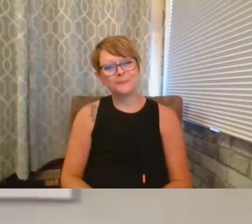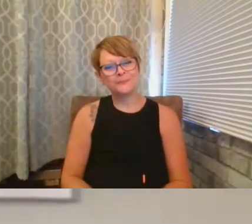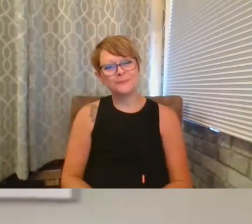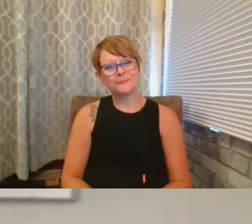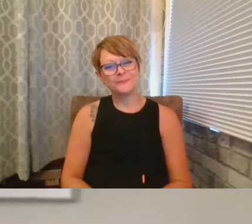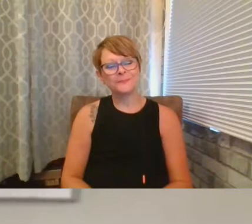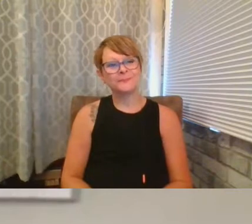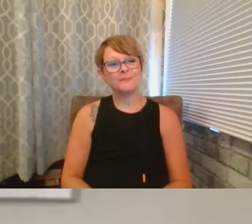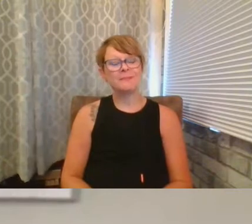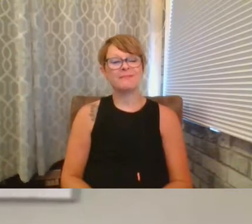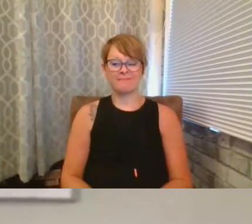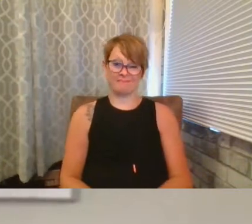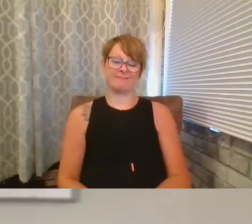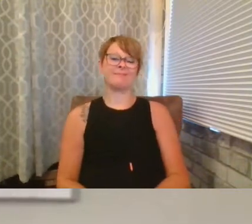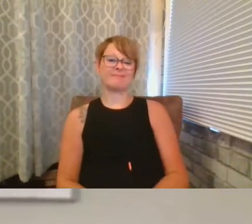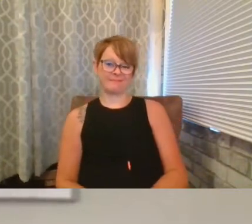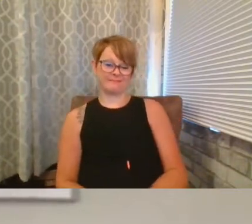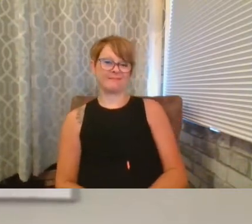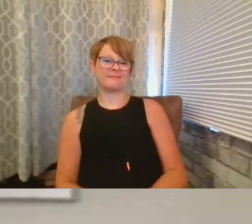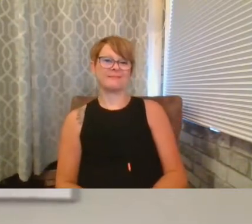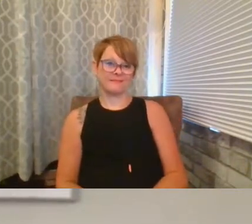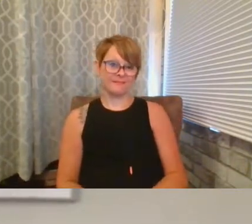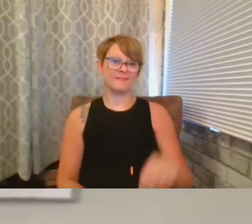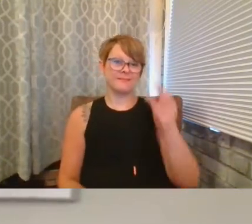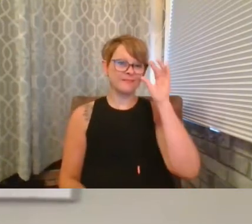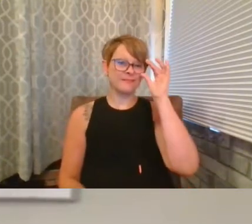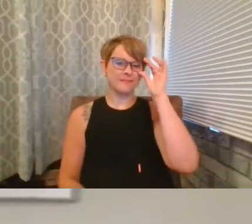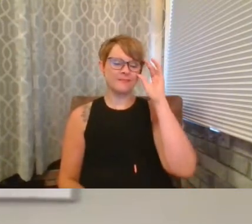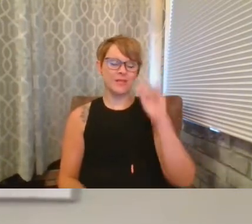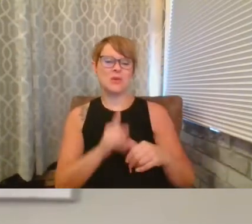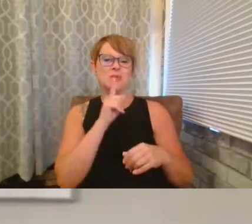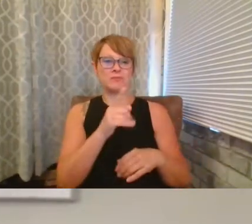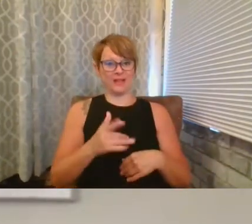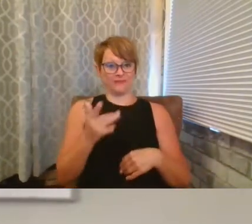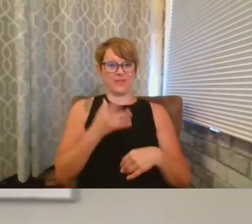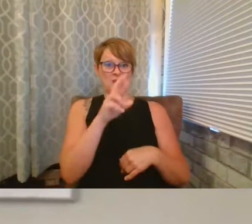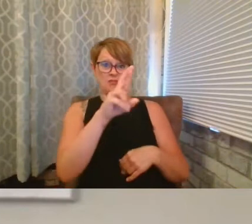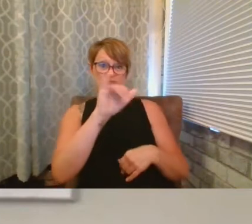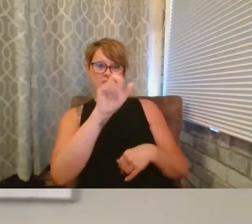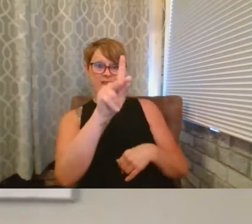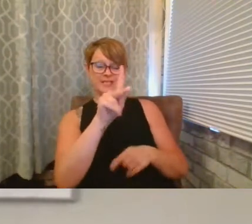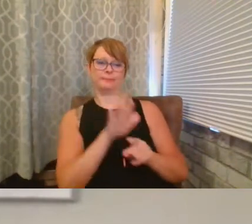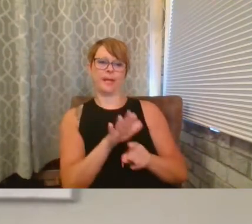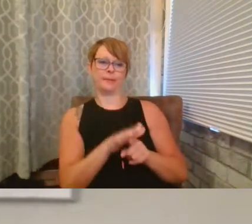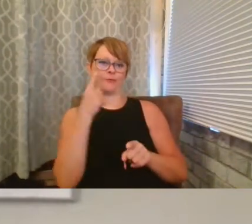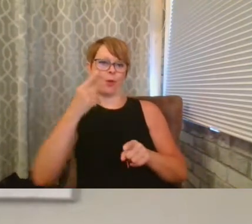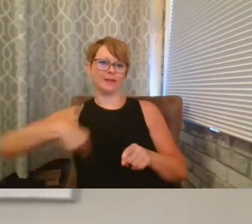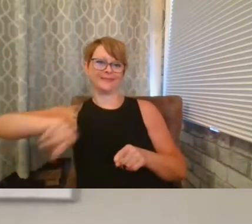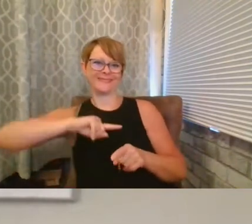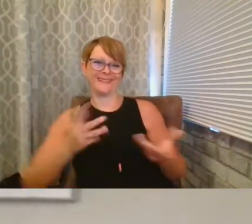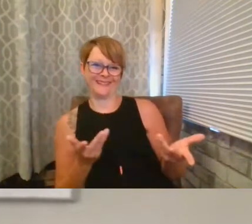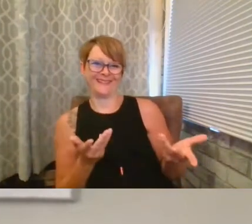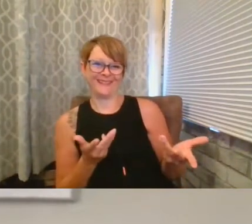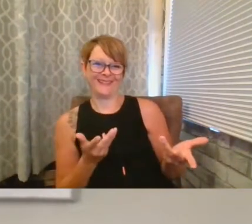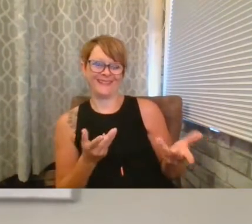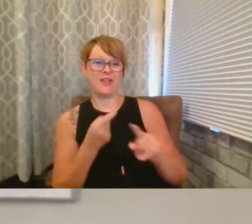My take is like risk is not that foreign of a concept for us. I mean, to go from your